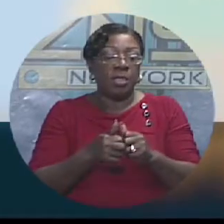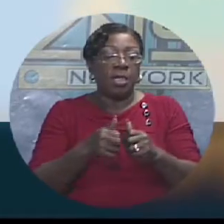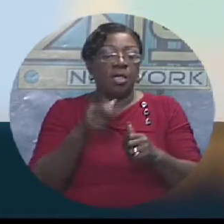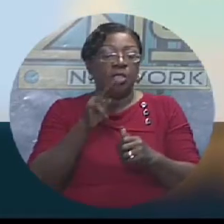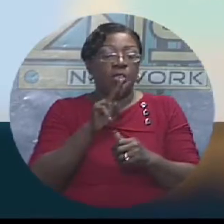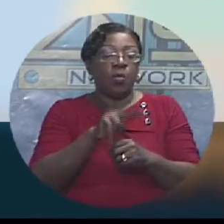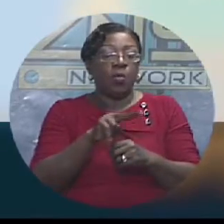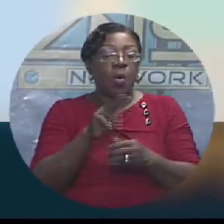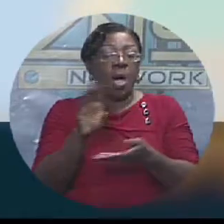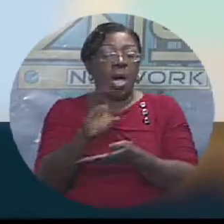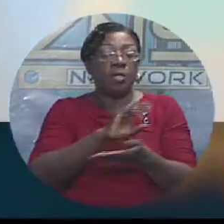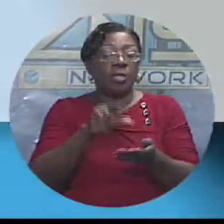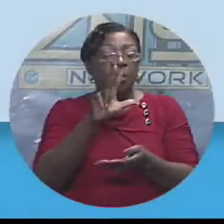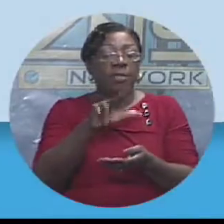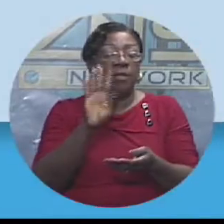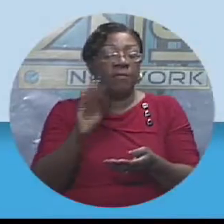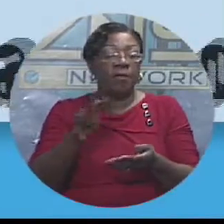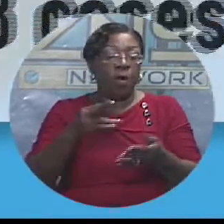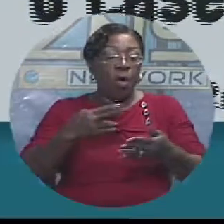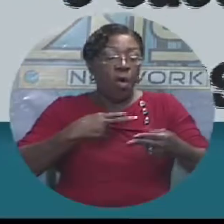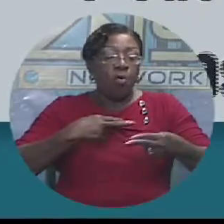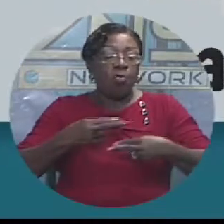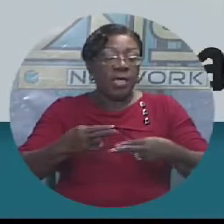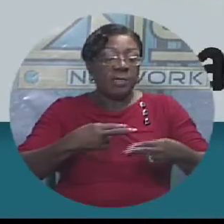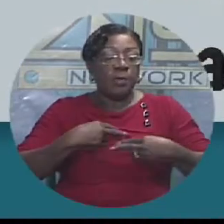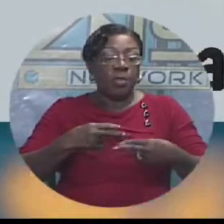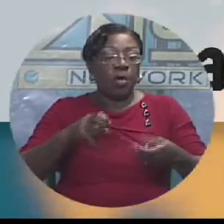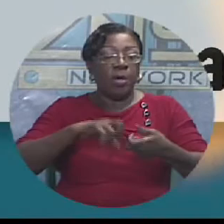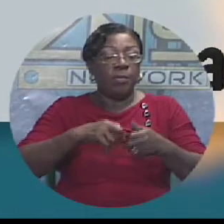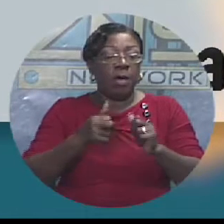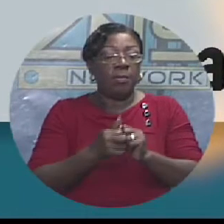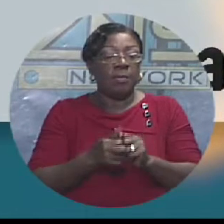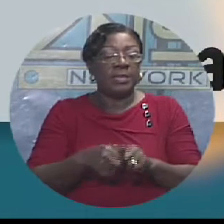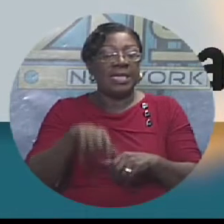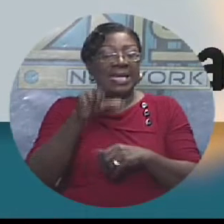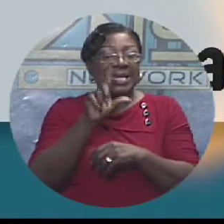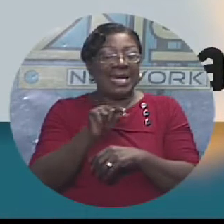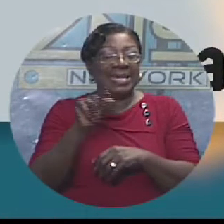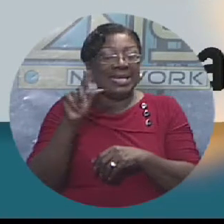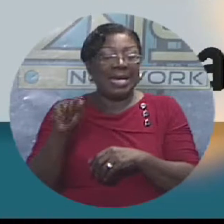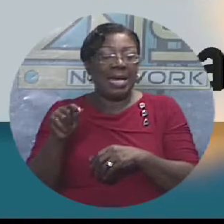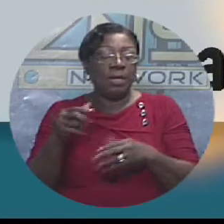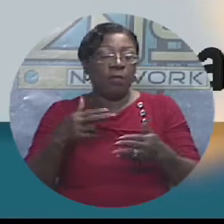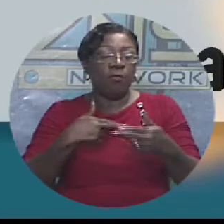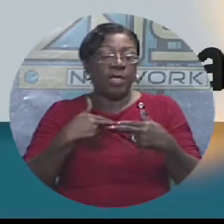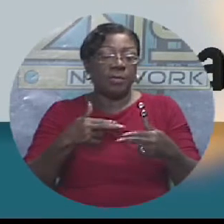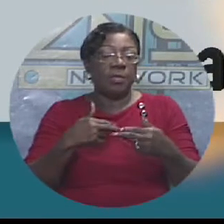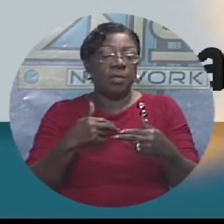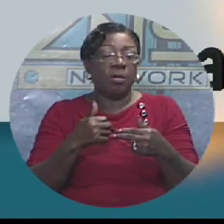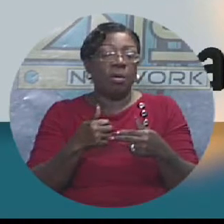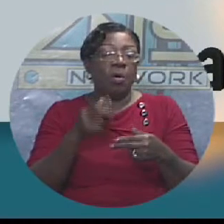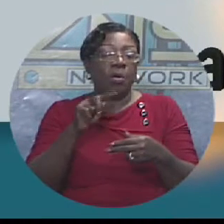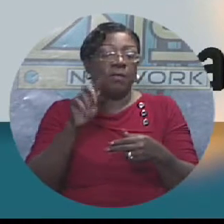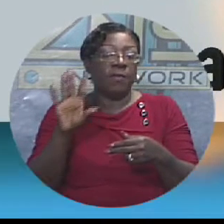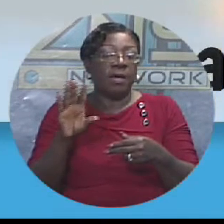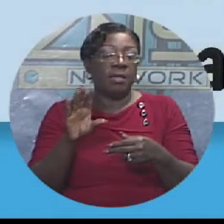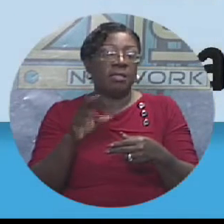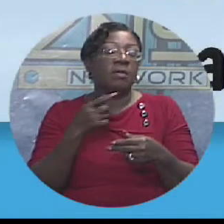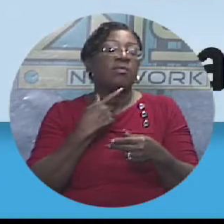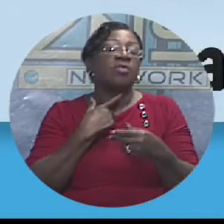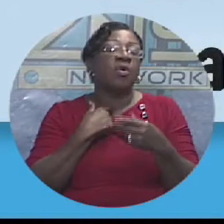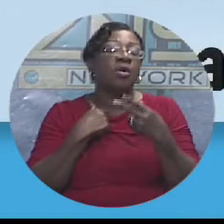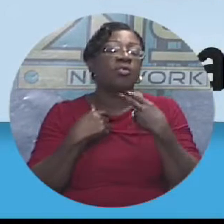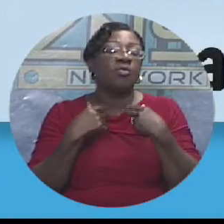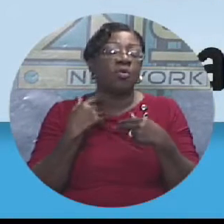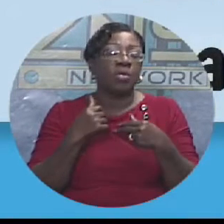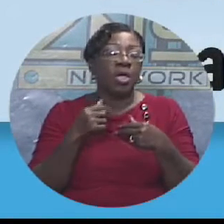disorders, and 14 cases of birth defects. 99 cases of respiratory disorders, 105 cases of sore throat,